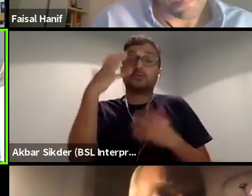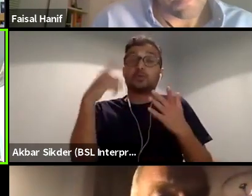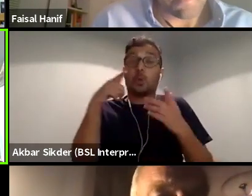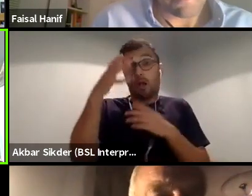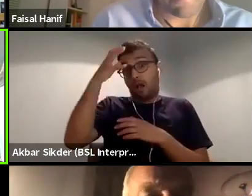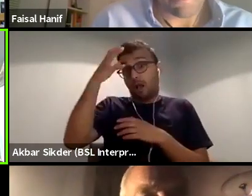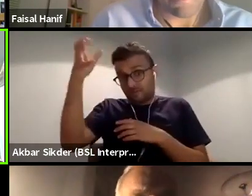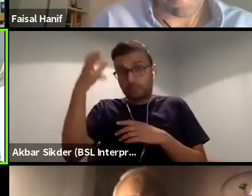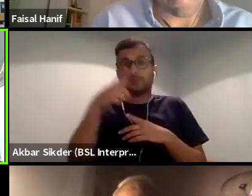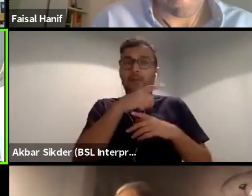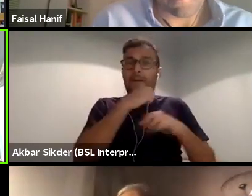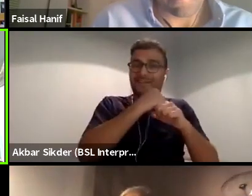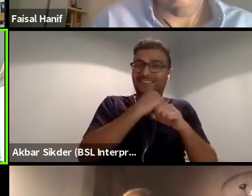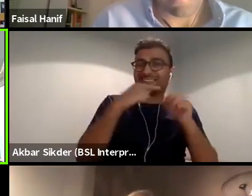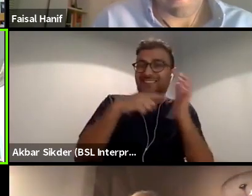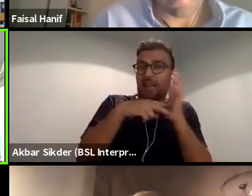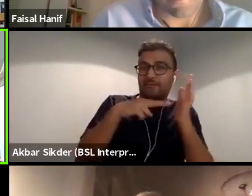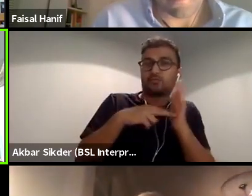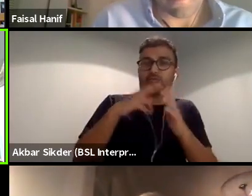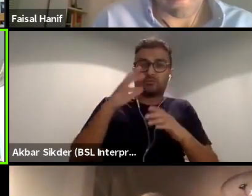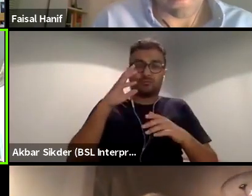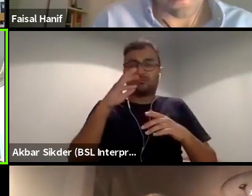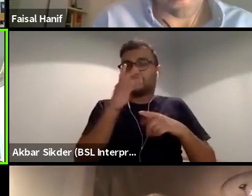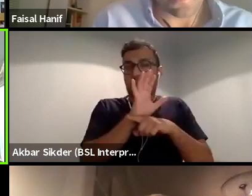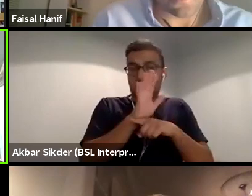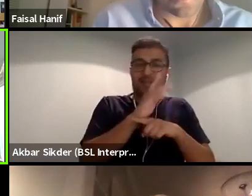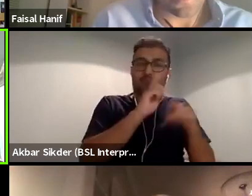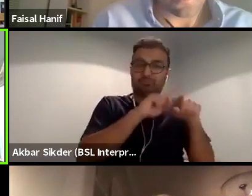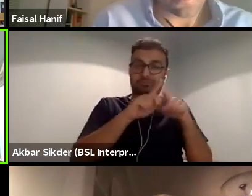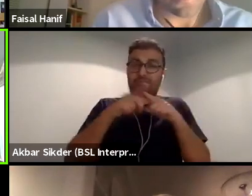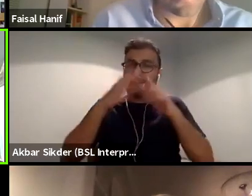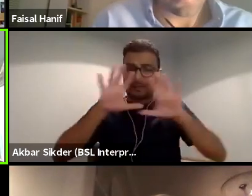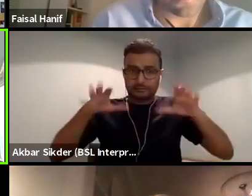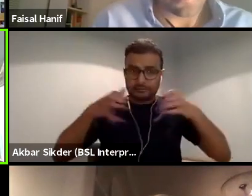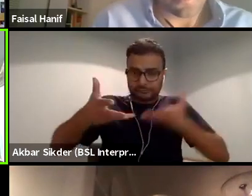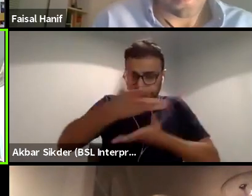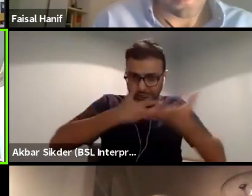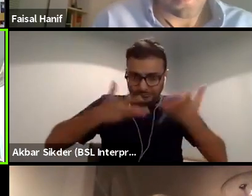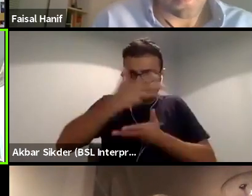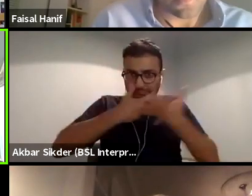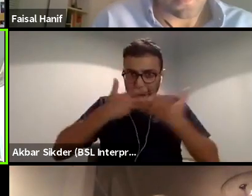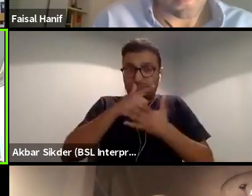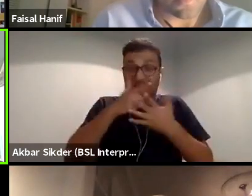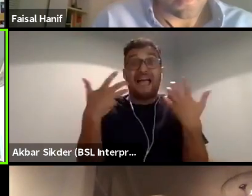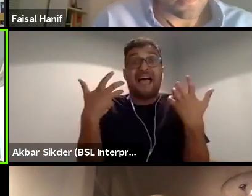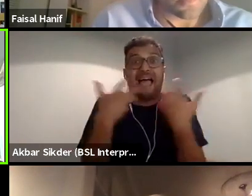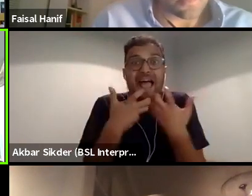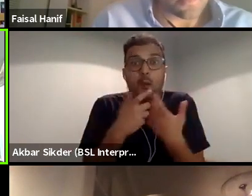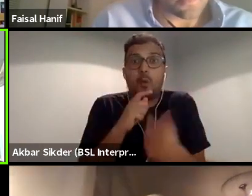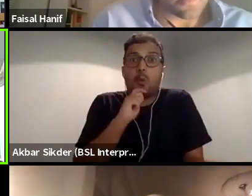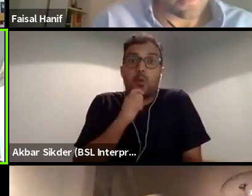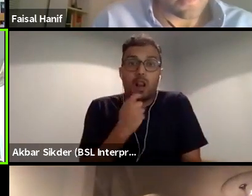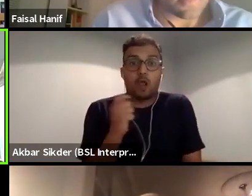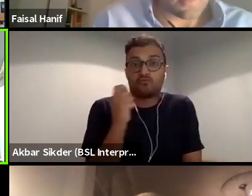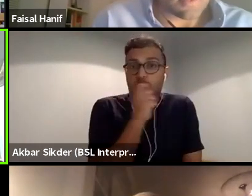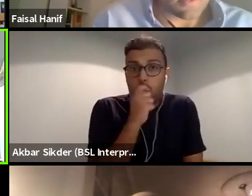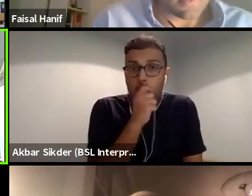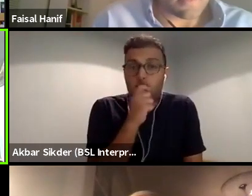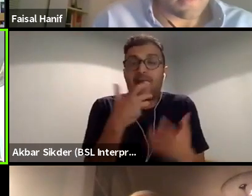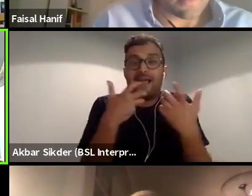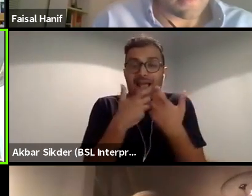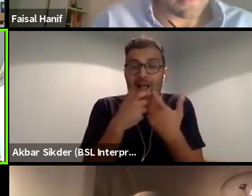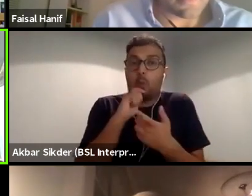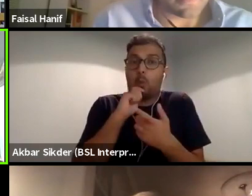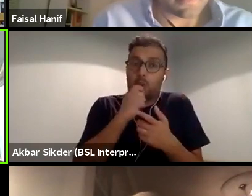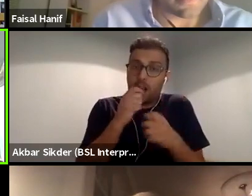media, about what would be reported or how it would be reported. And that was critically important when it came to the